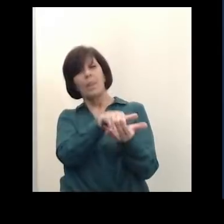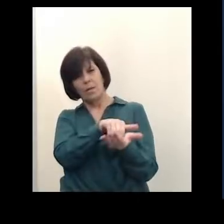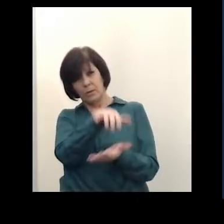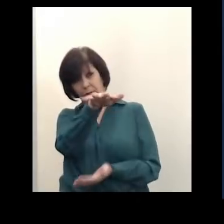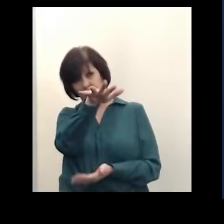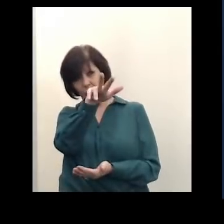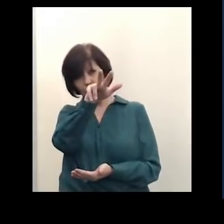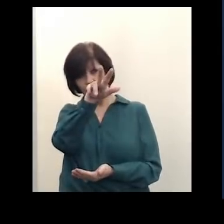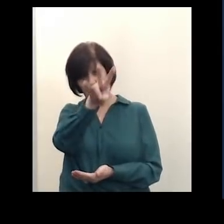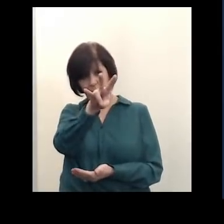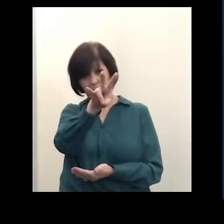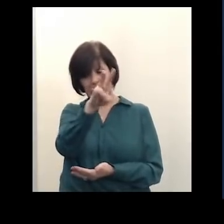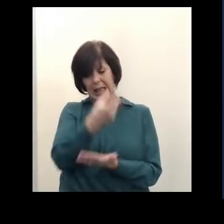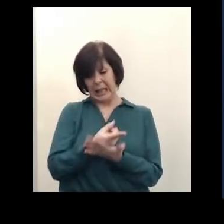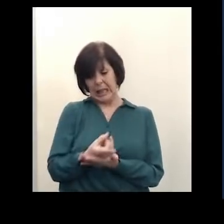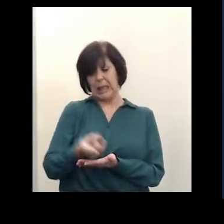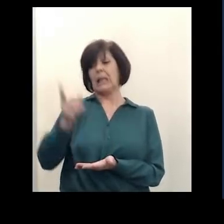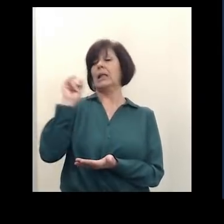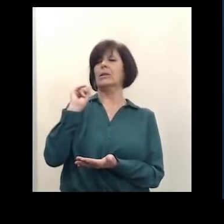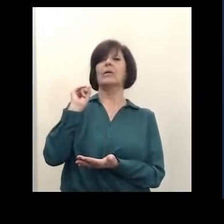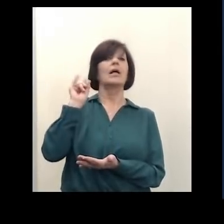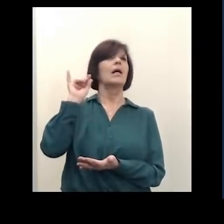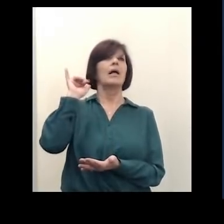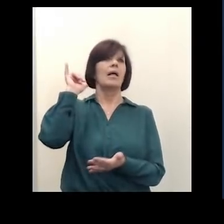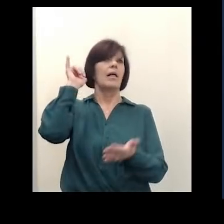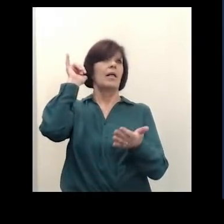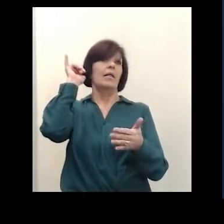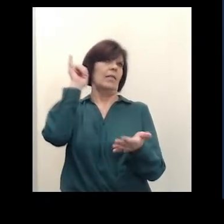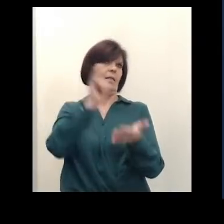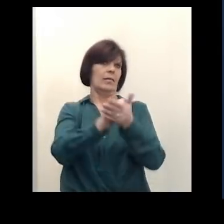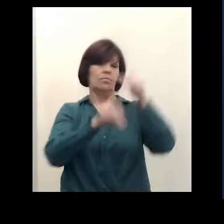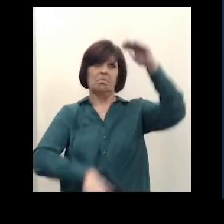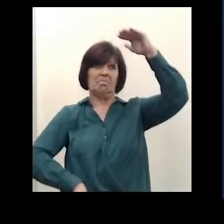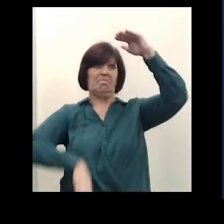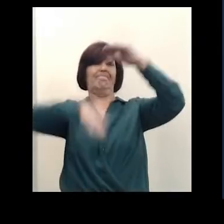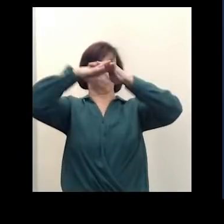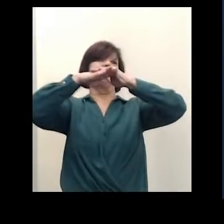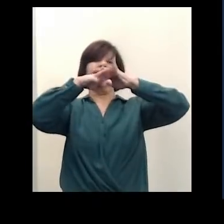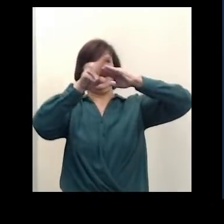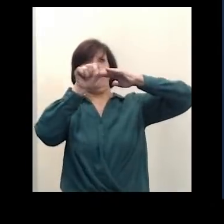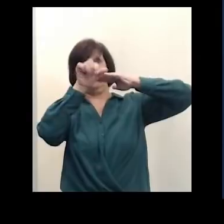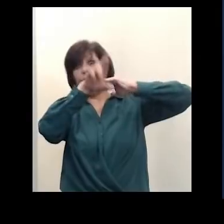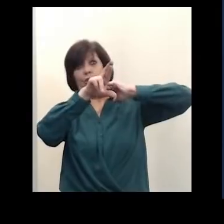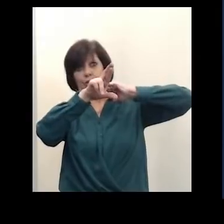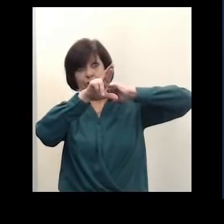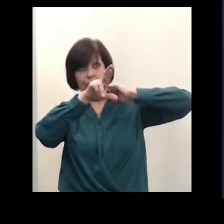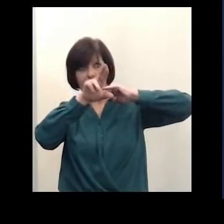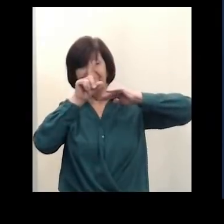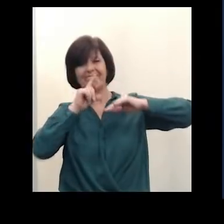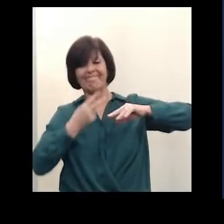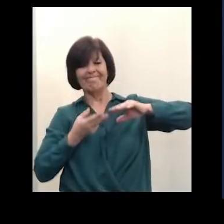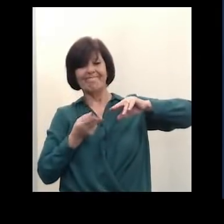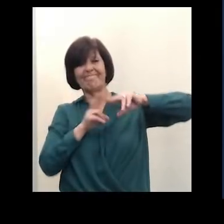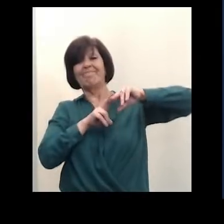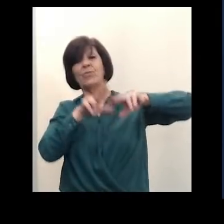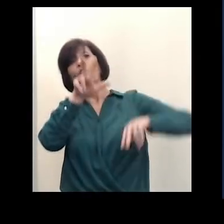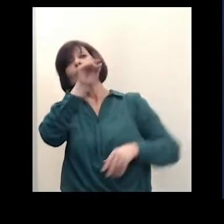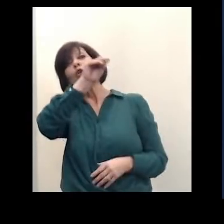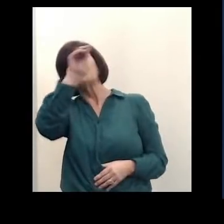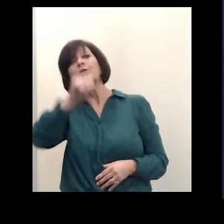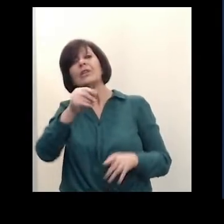5,537 cases last week was the highest weekly case total that we've ever had, and it was an increase of 30% from the previous